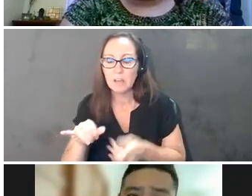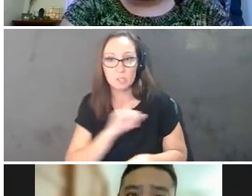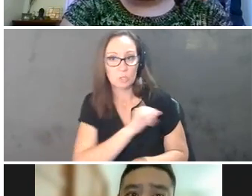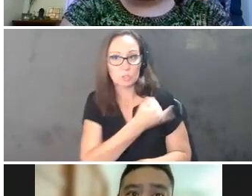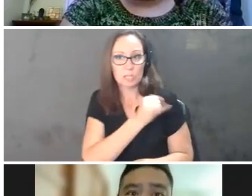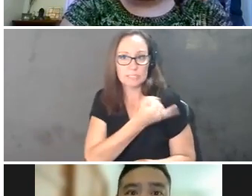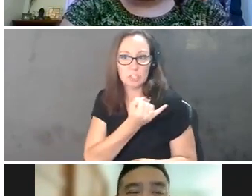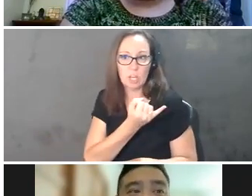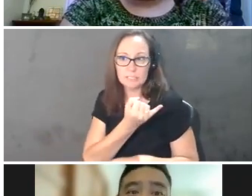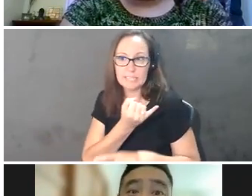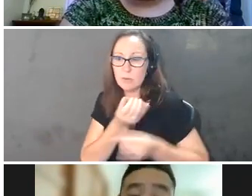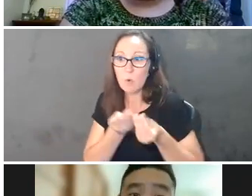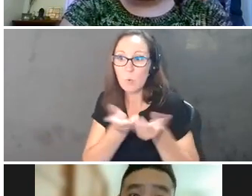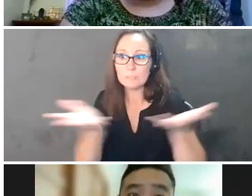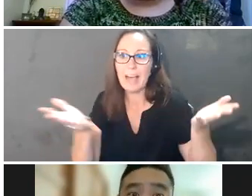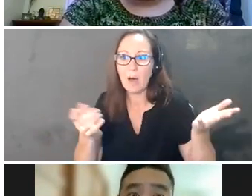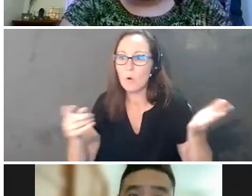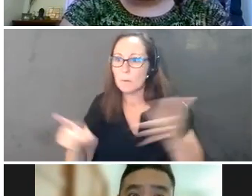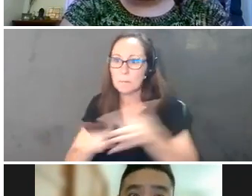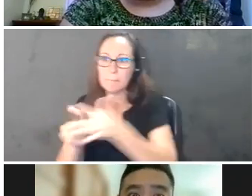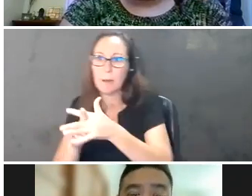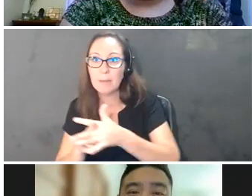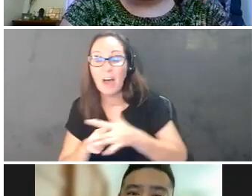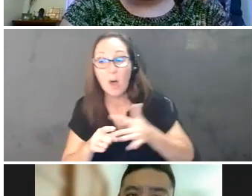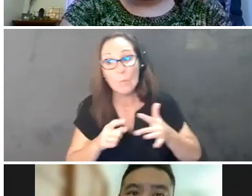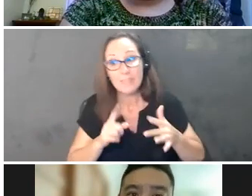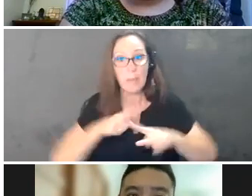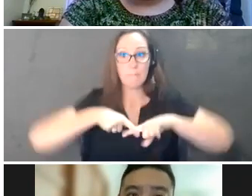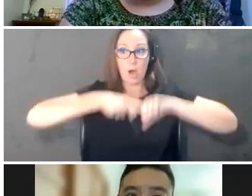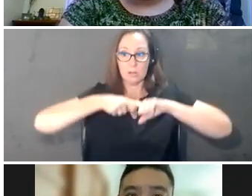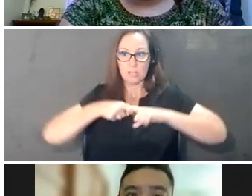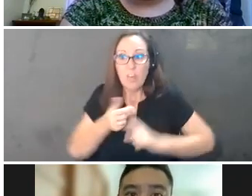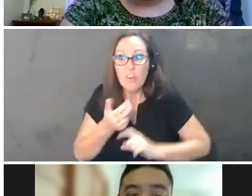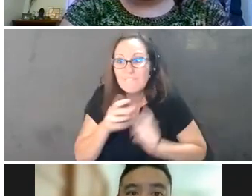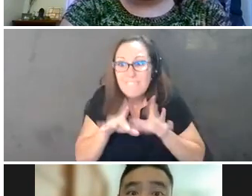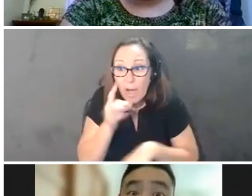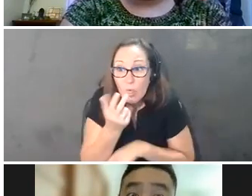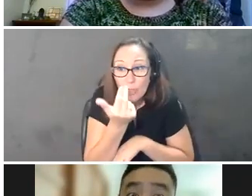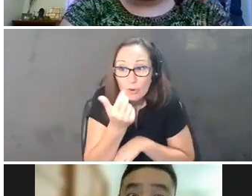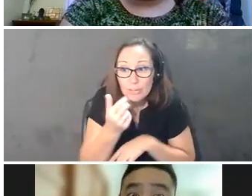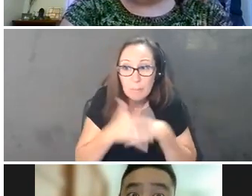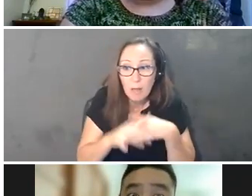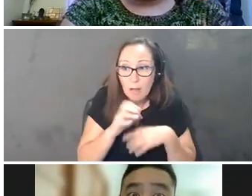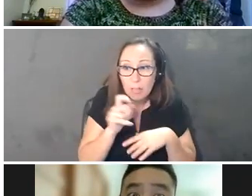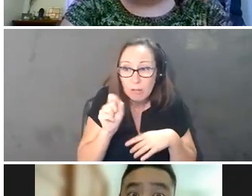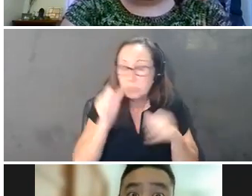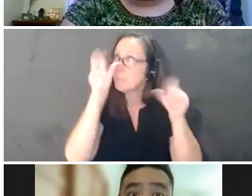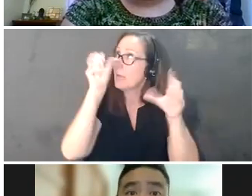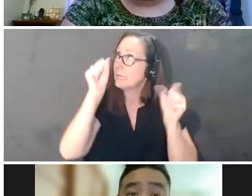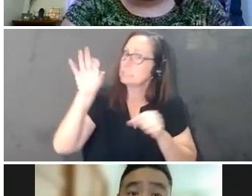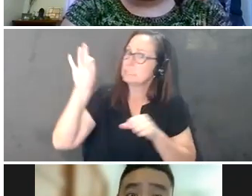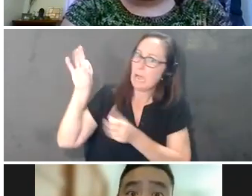a pause to it, they had found 13 blood clots. I mean, that's just remarkable to me that out of 9 million shots were